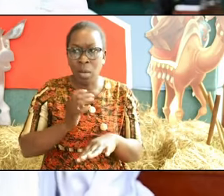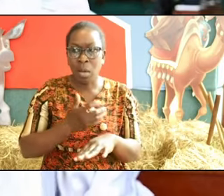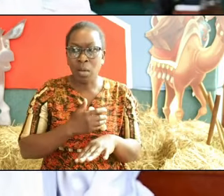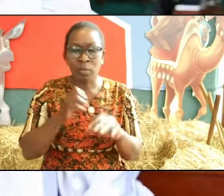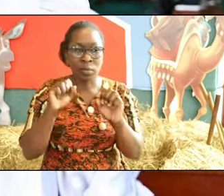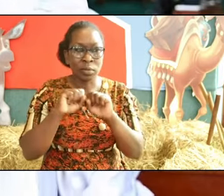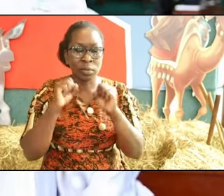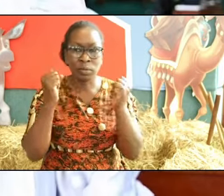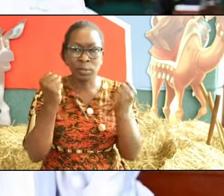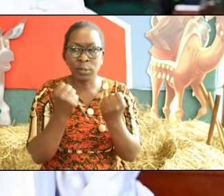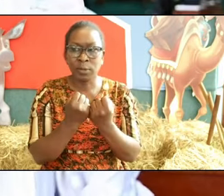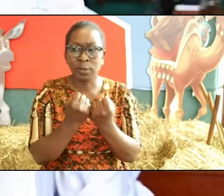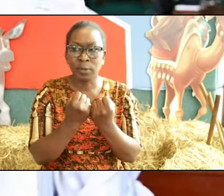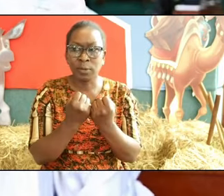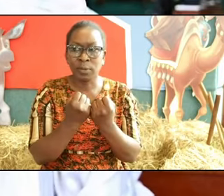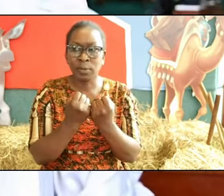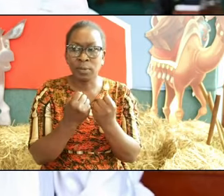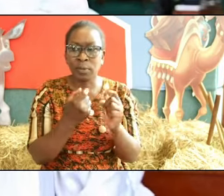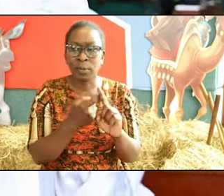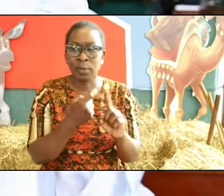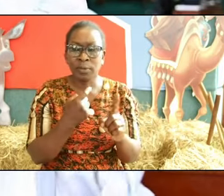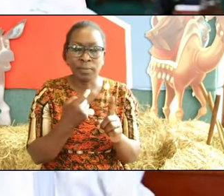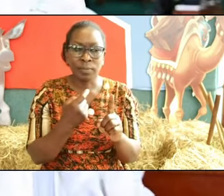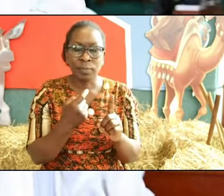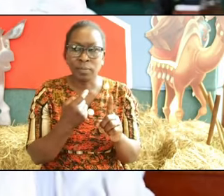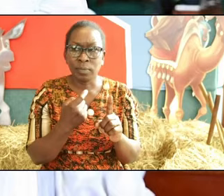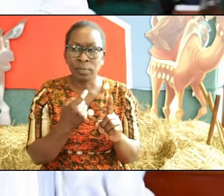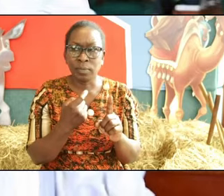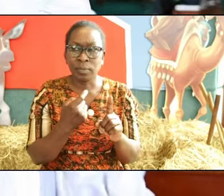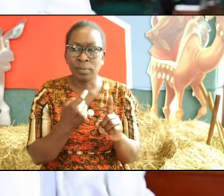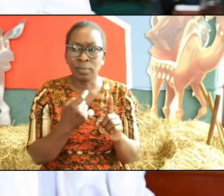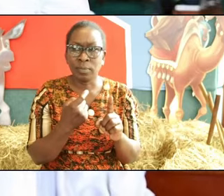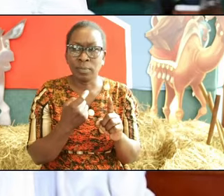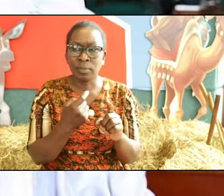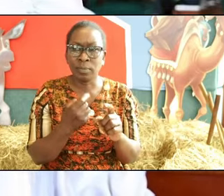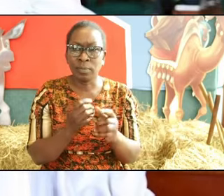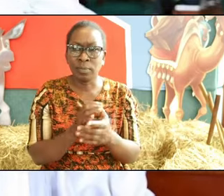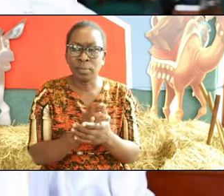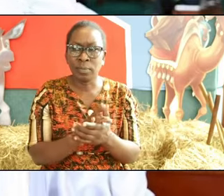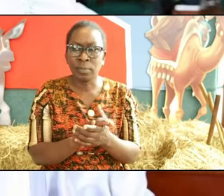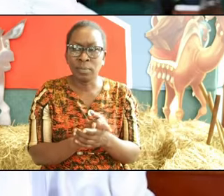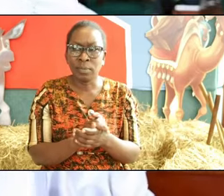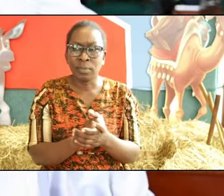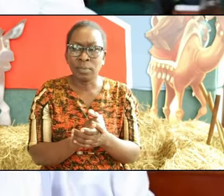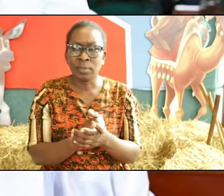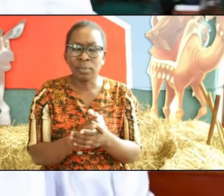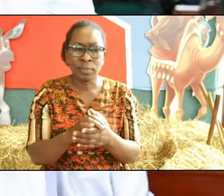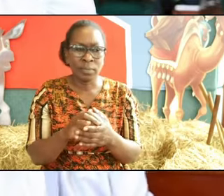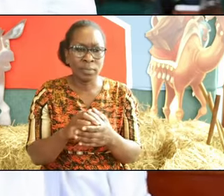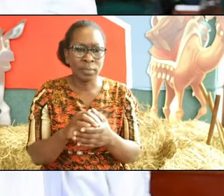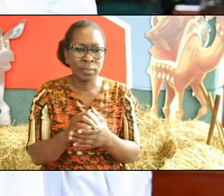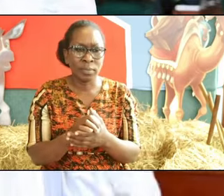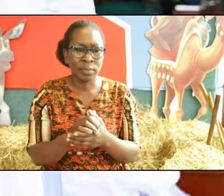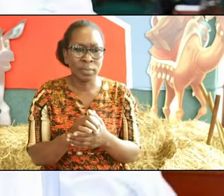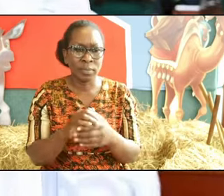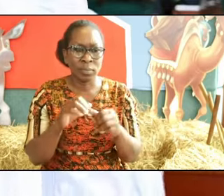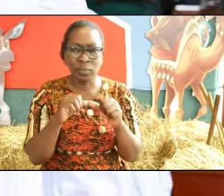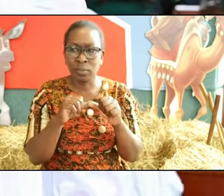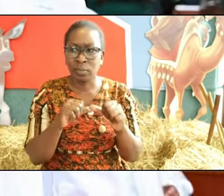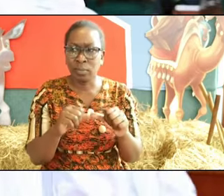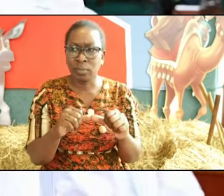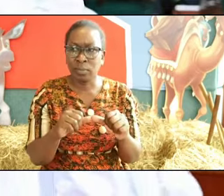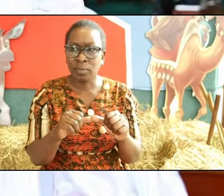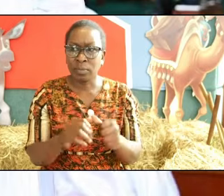our deliverance from the burden of sin. It is the new covenant service that continues the